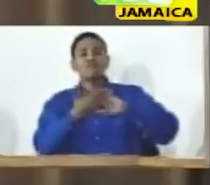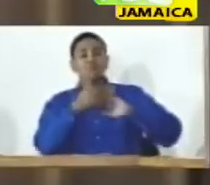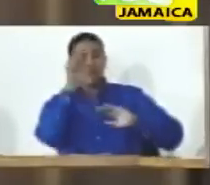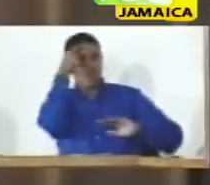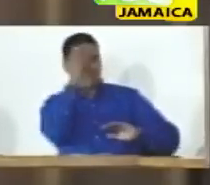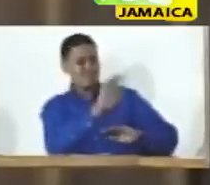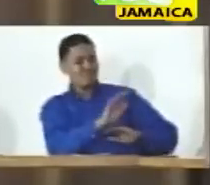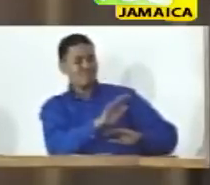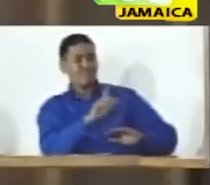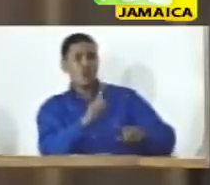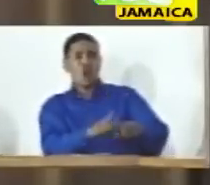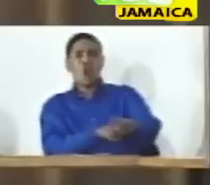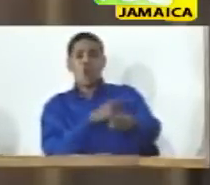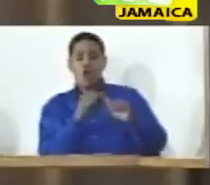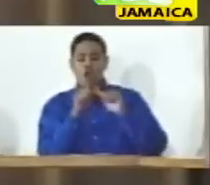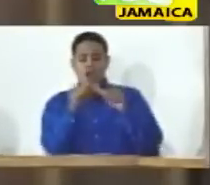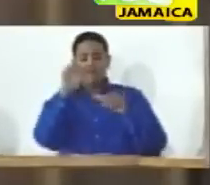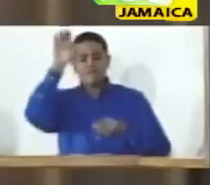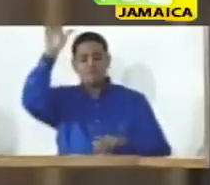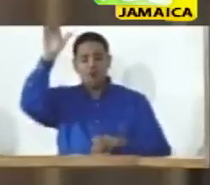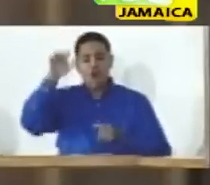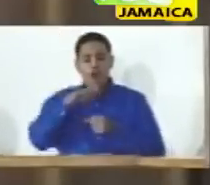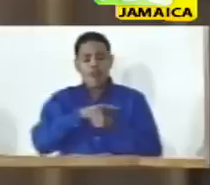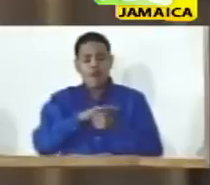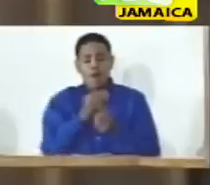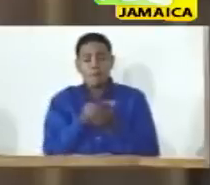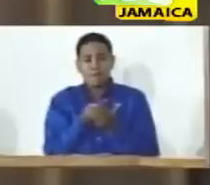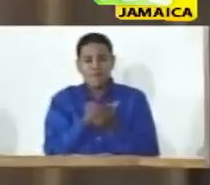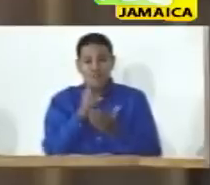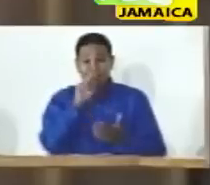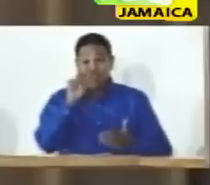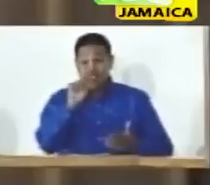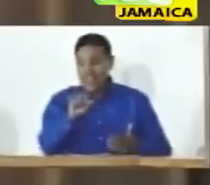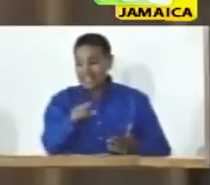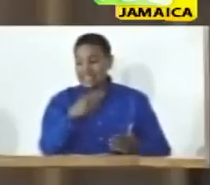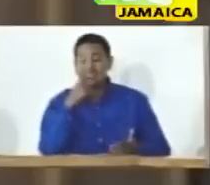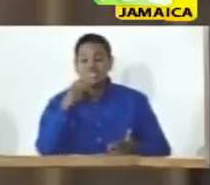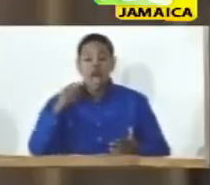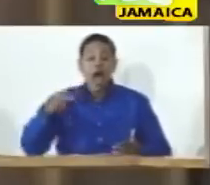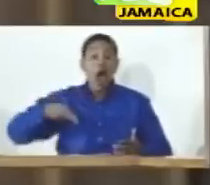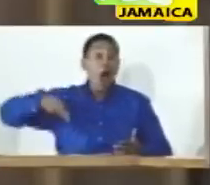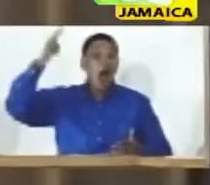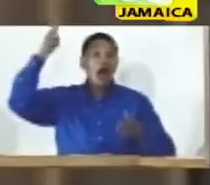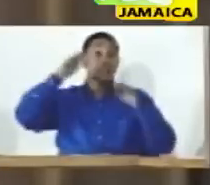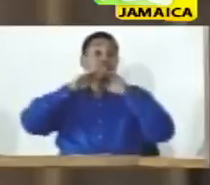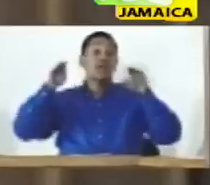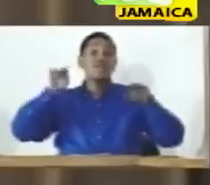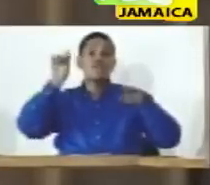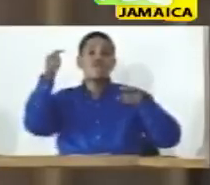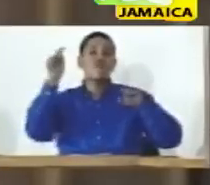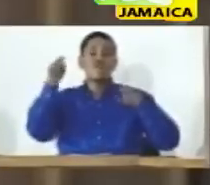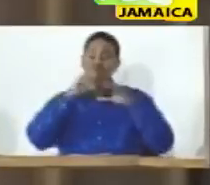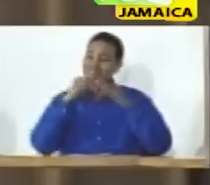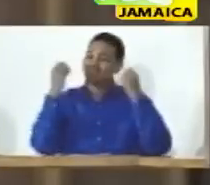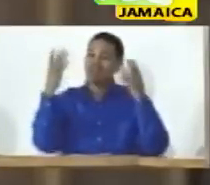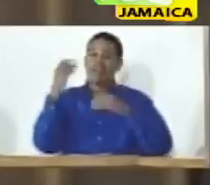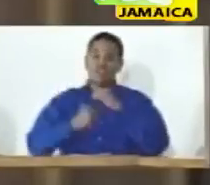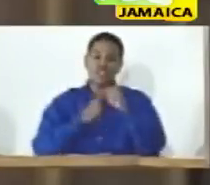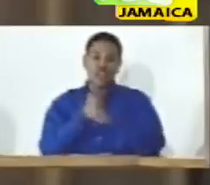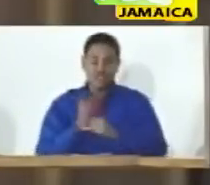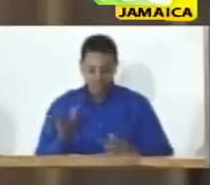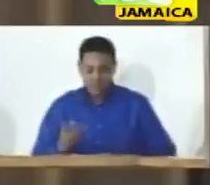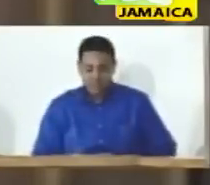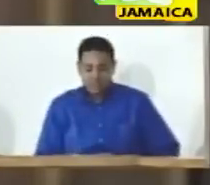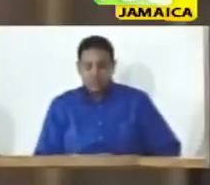Jamaica's long-term foreign and local currency ratings to their highest levels in decades.